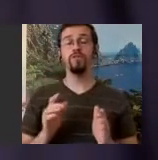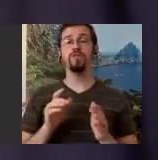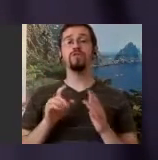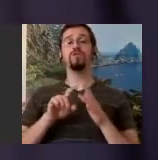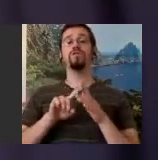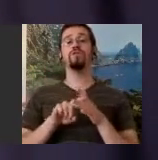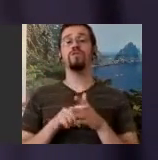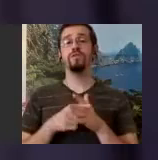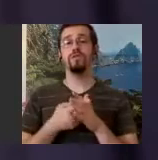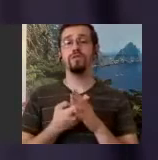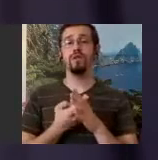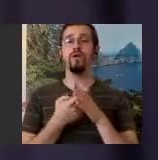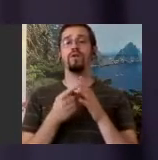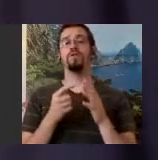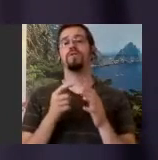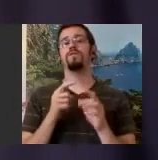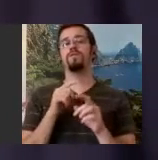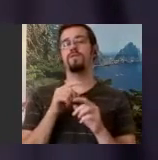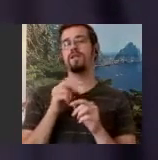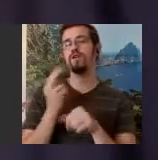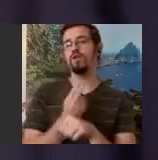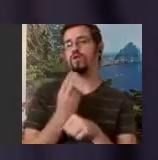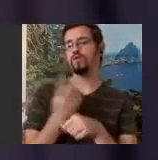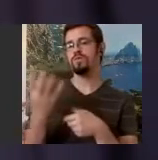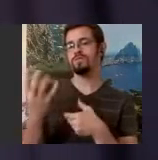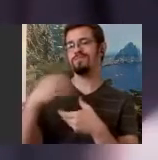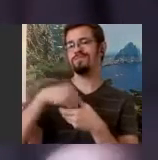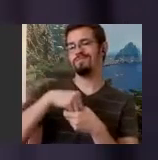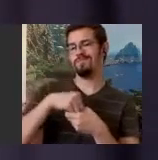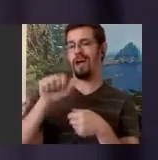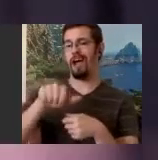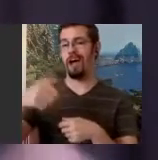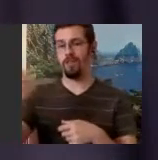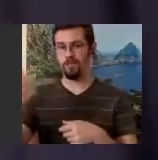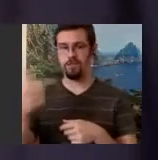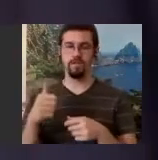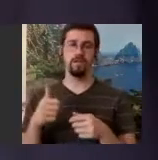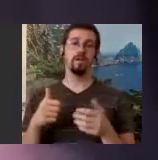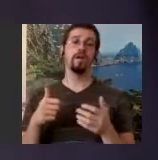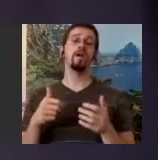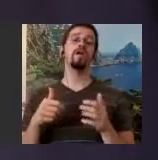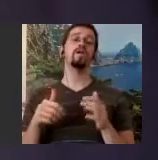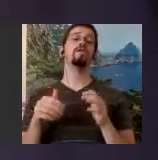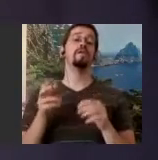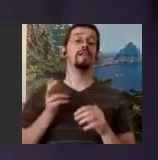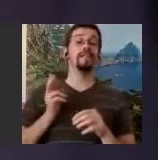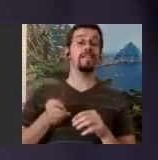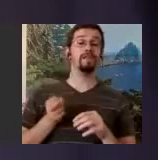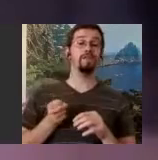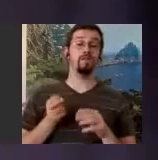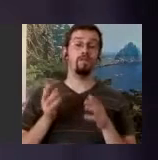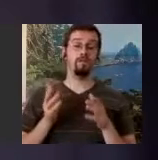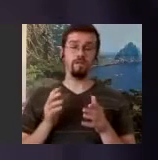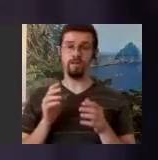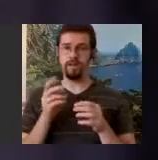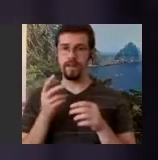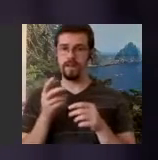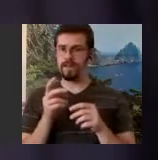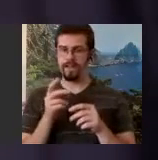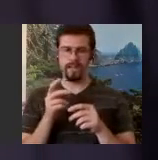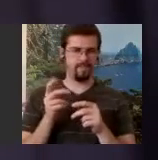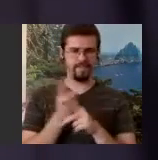these other scales into their composition. But musicologists were faced with the problem of how to notate these scales that just didn't fit